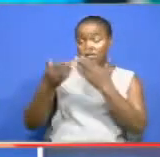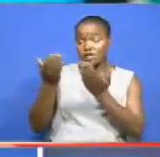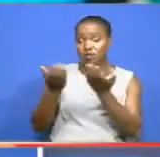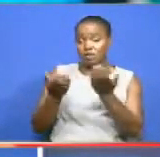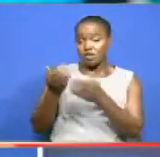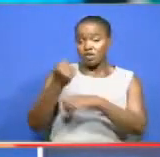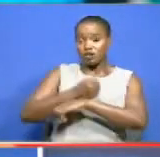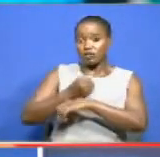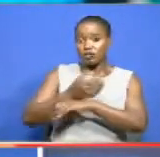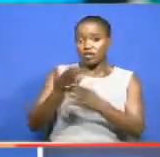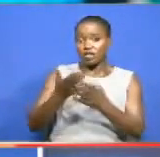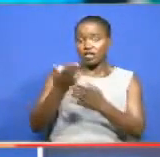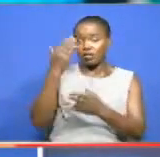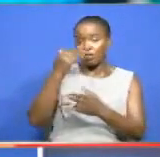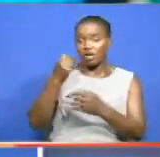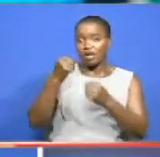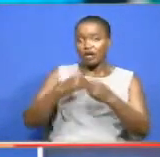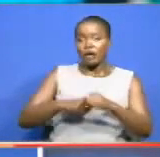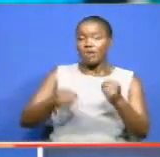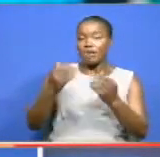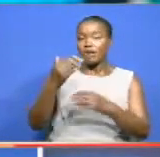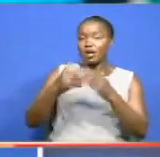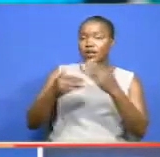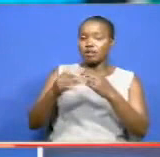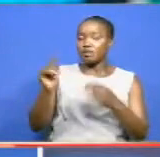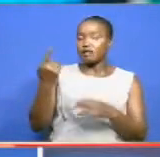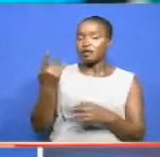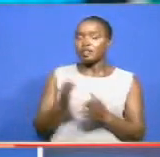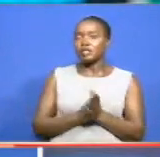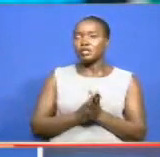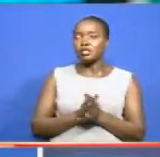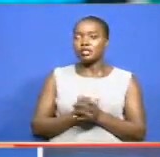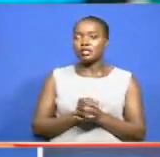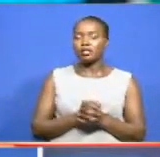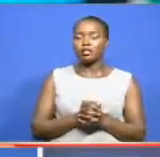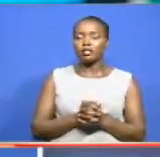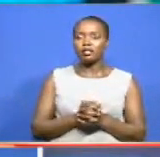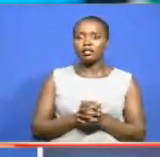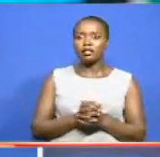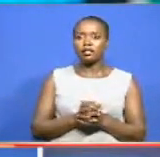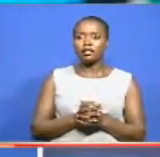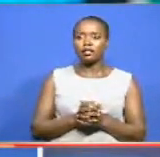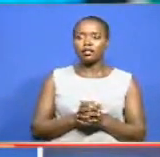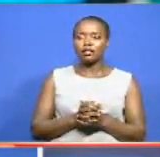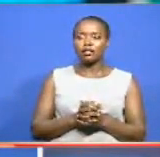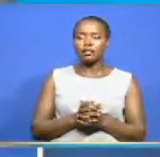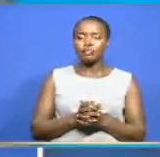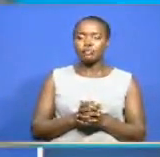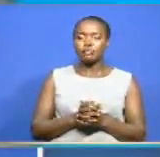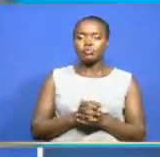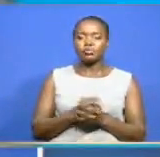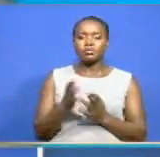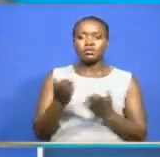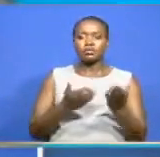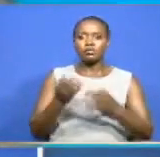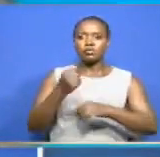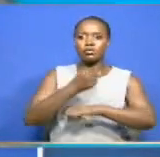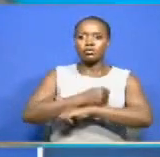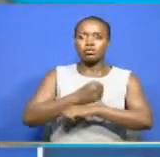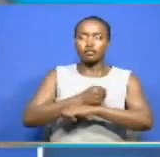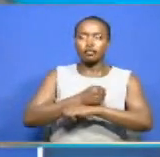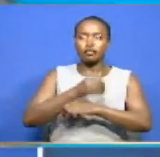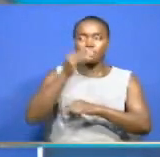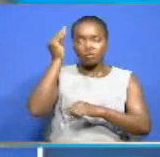do we need this capacity building in the first place? Thank you, Alan. Strathmore Business School Executive